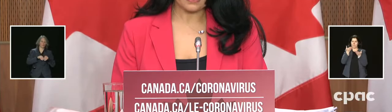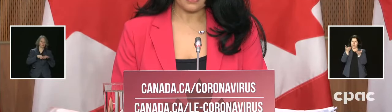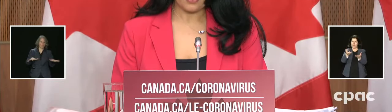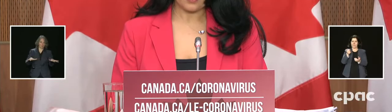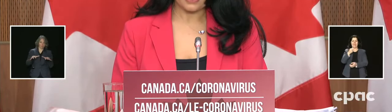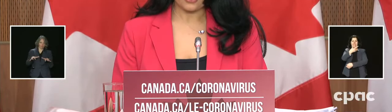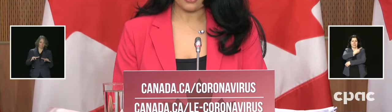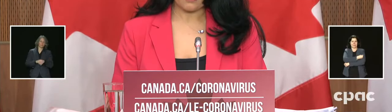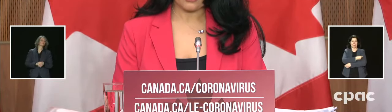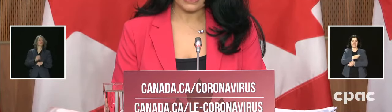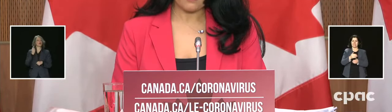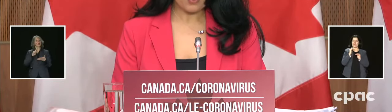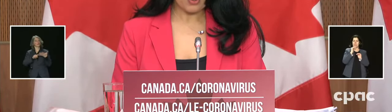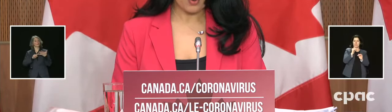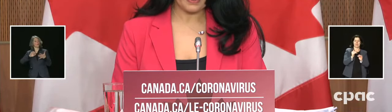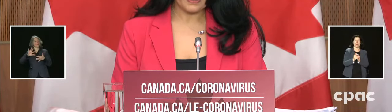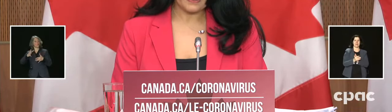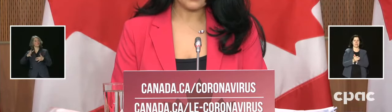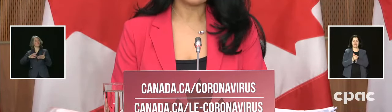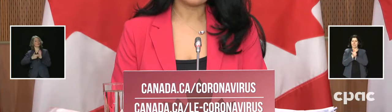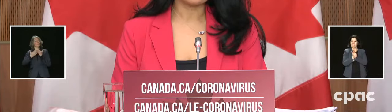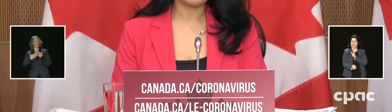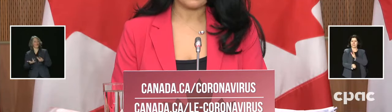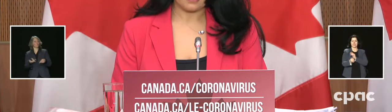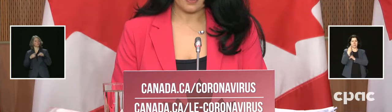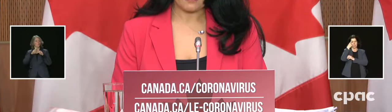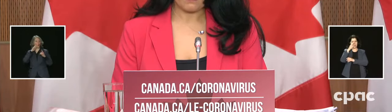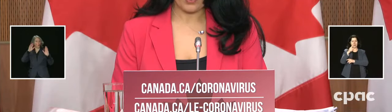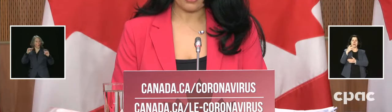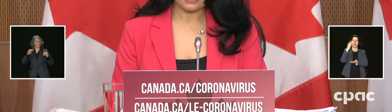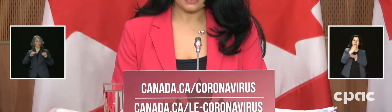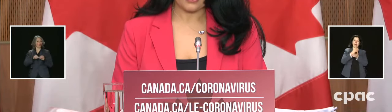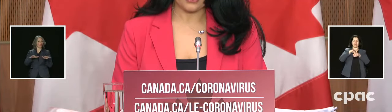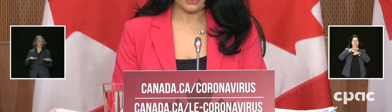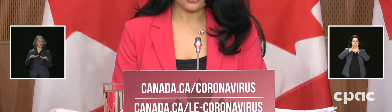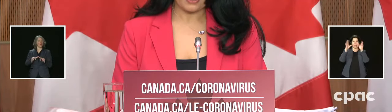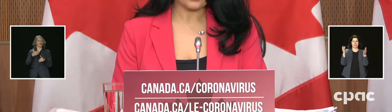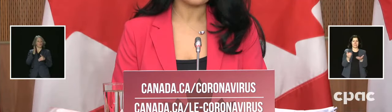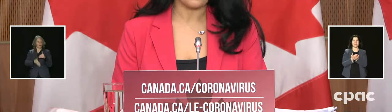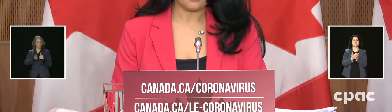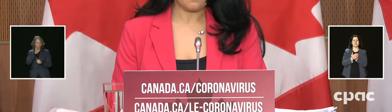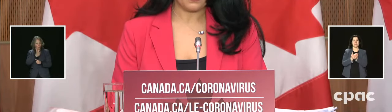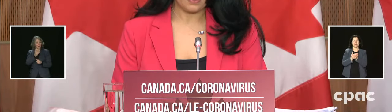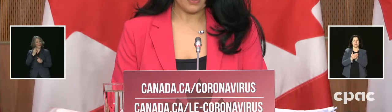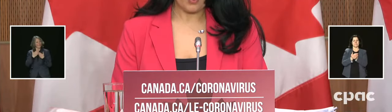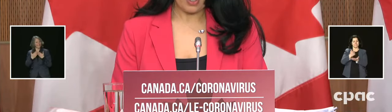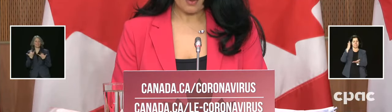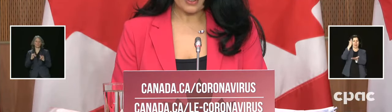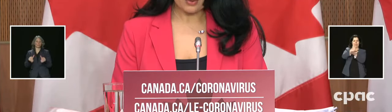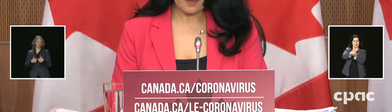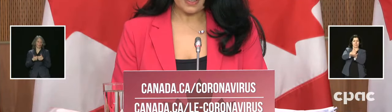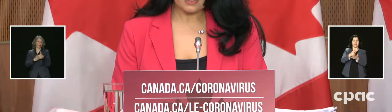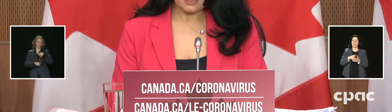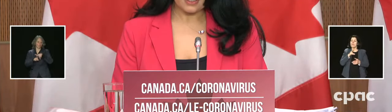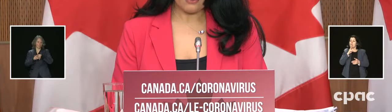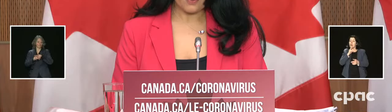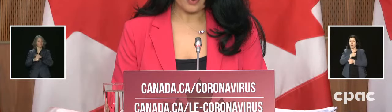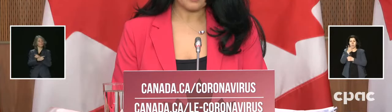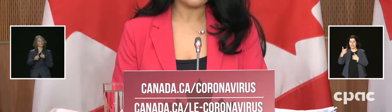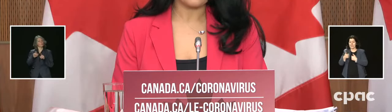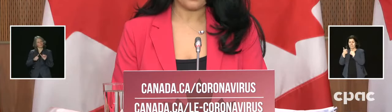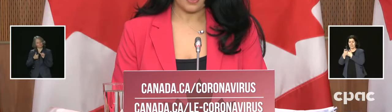5th vaccine authorization offers even more hope to an end to the pandemic, there are still challenges ahead. We all must do our best to